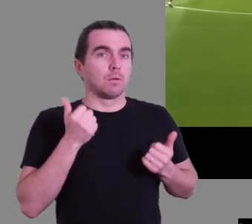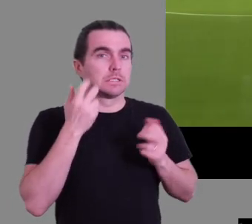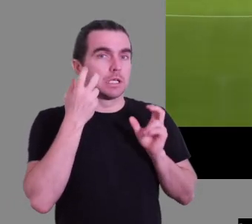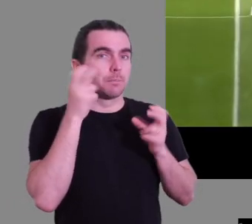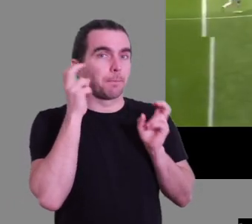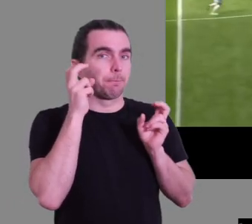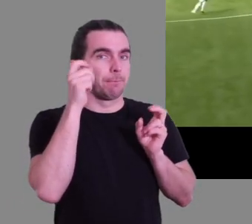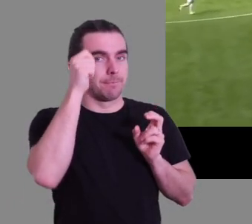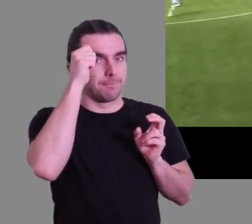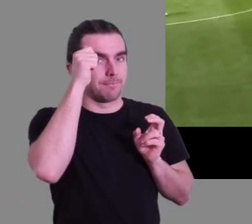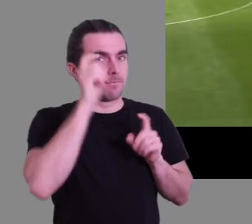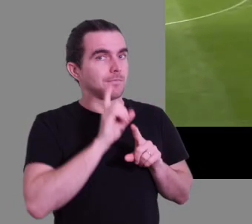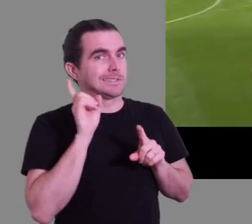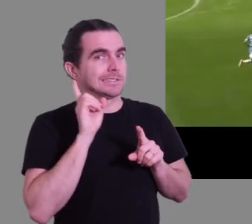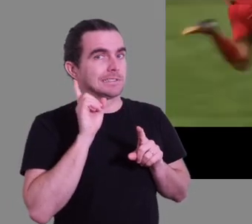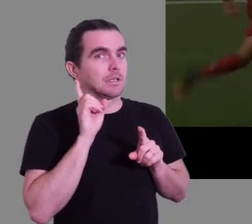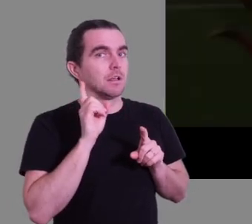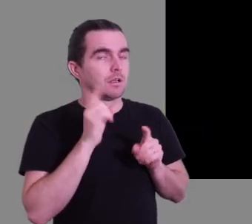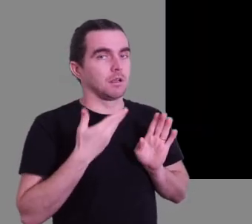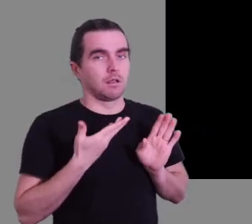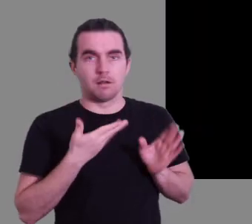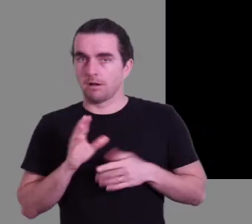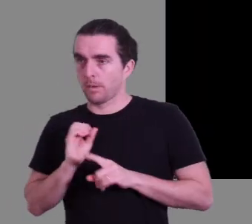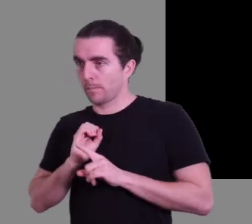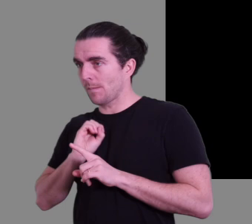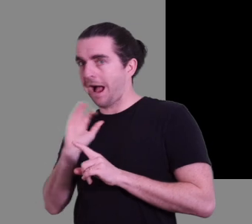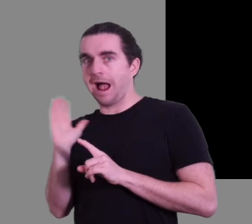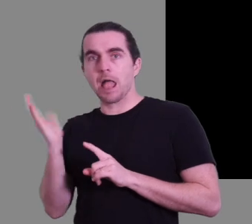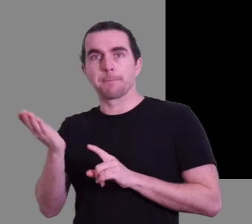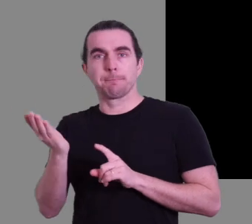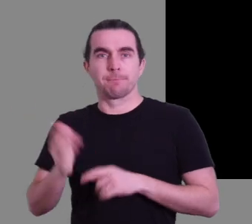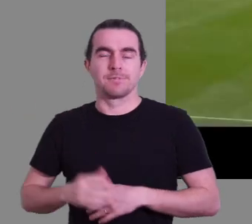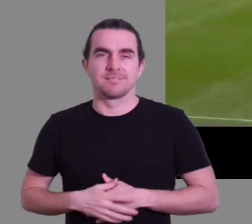already had a look over to the other side.